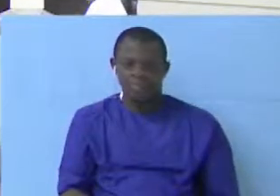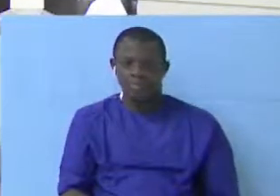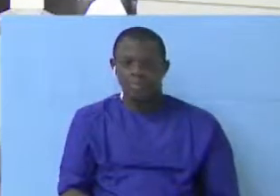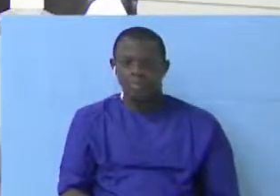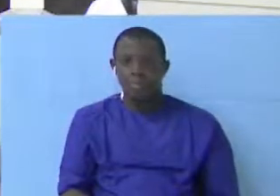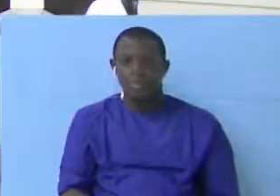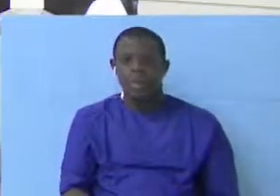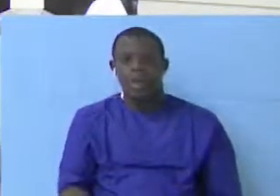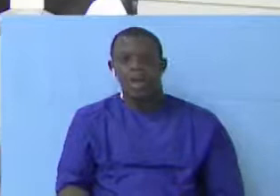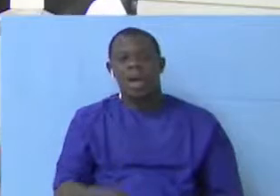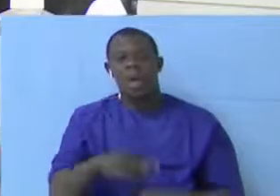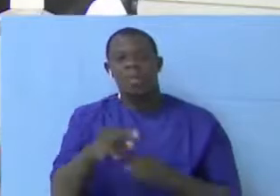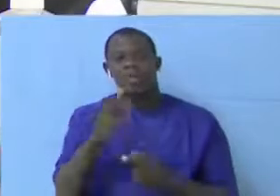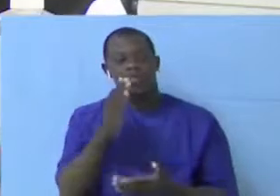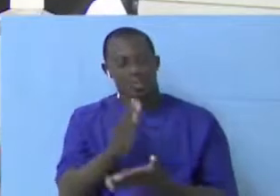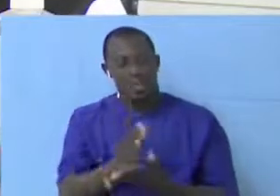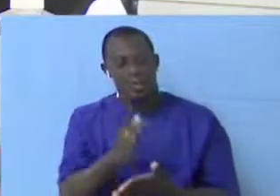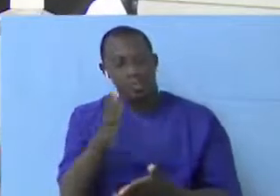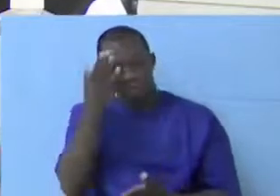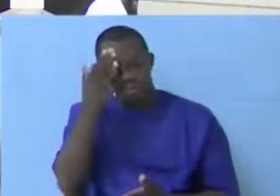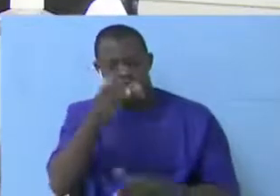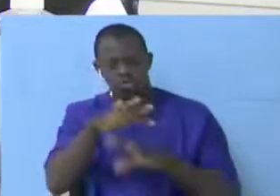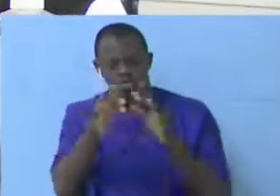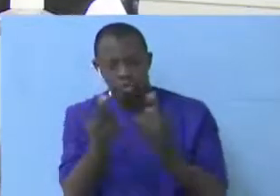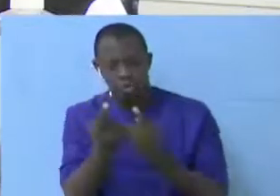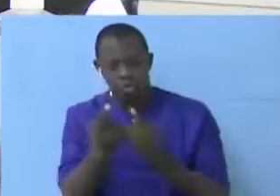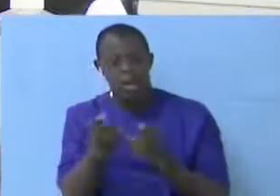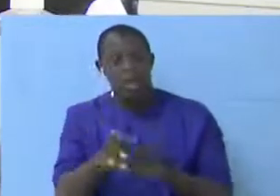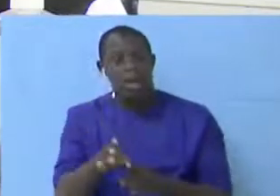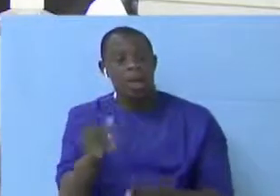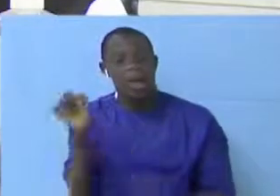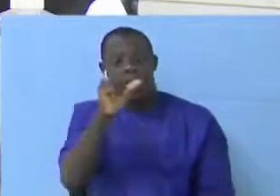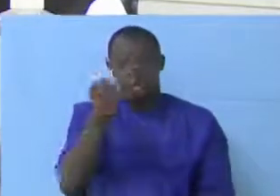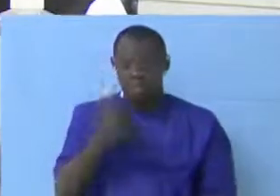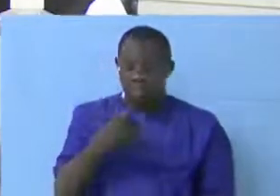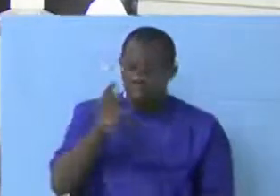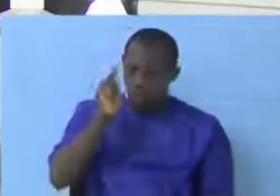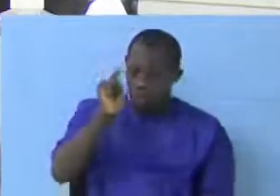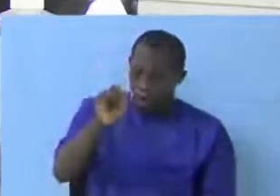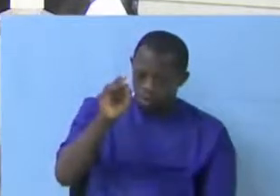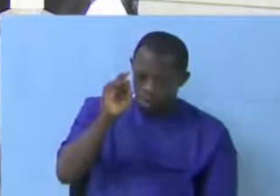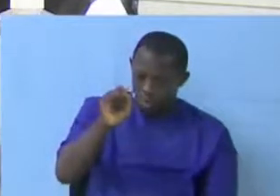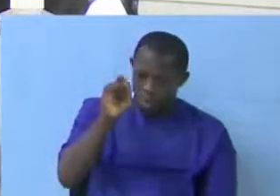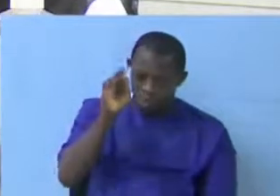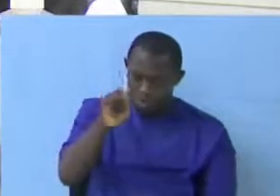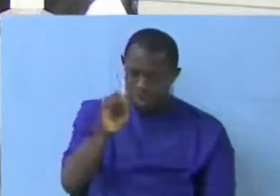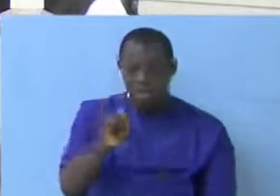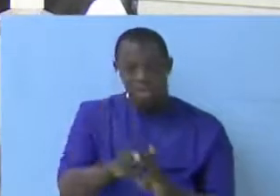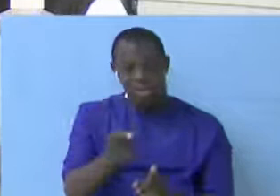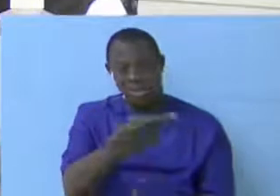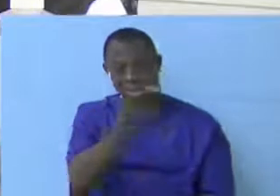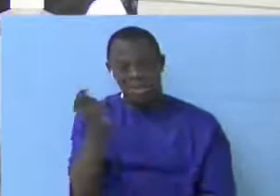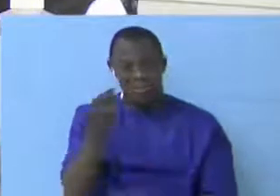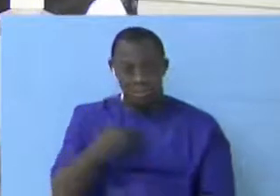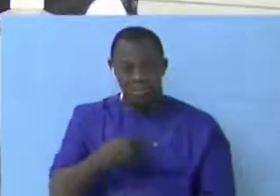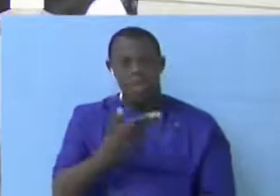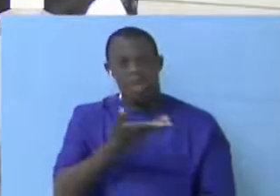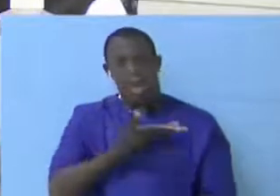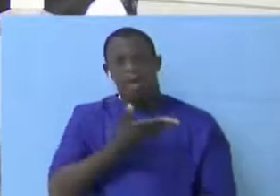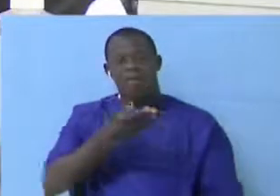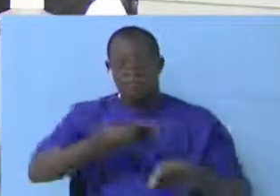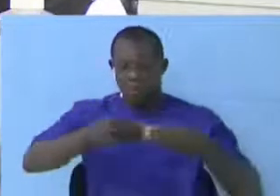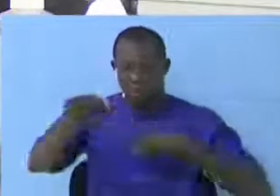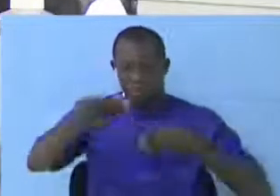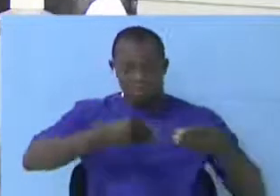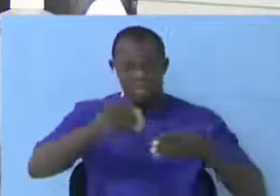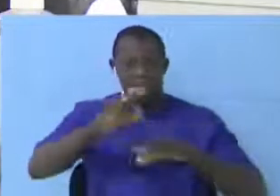of the fact that fingers were pointed at these people that they have some business interest in Bissau, and probably